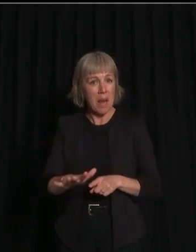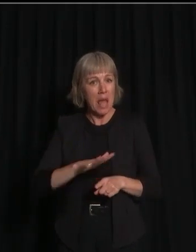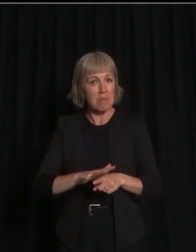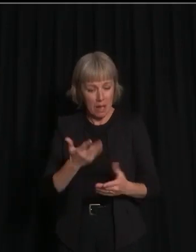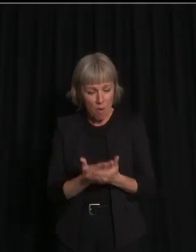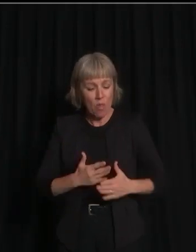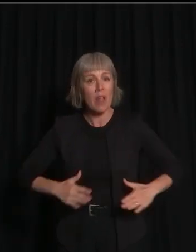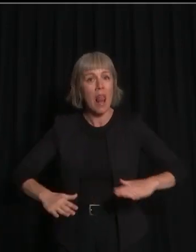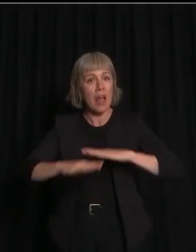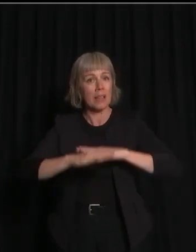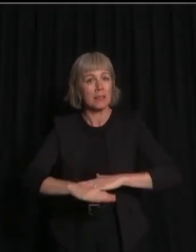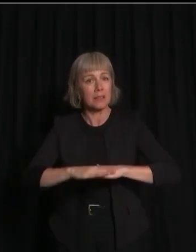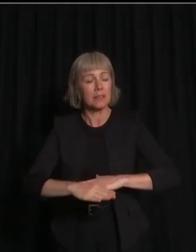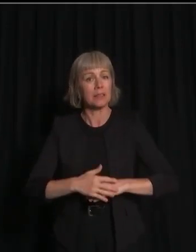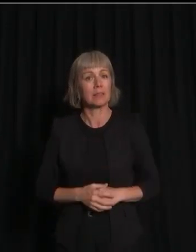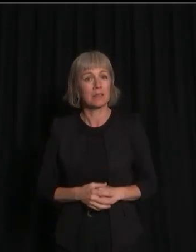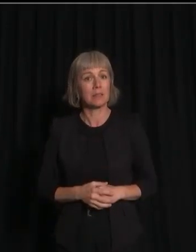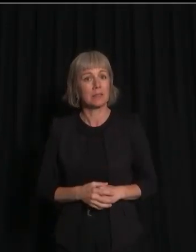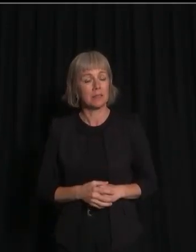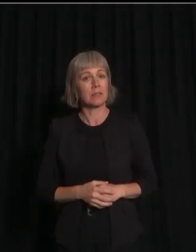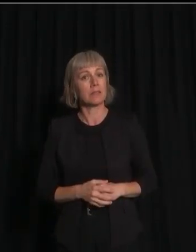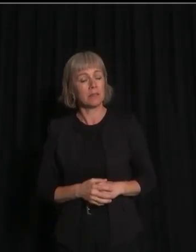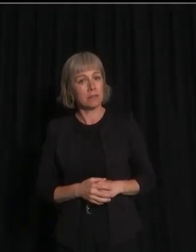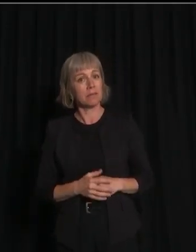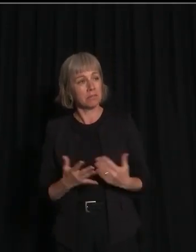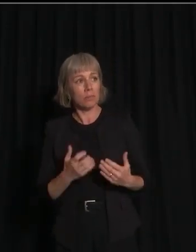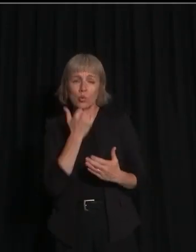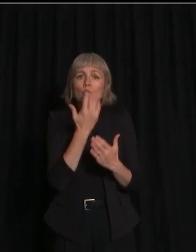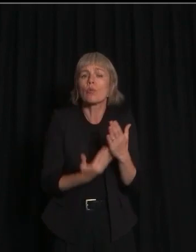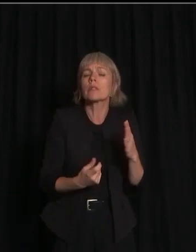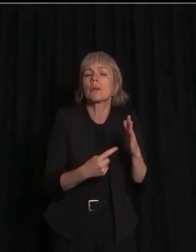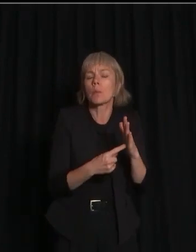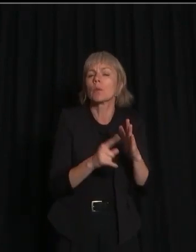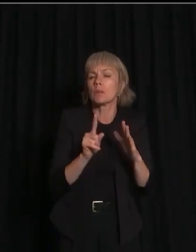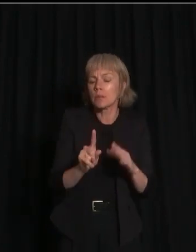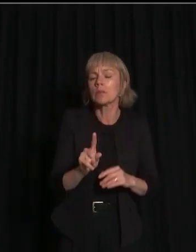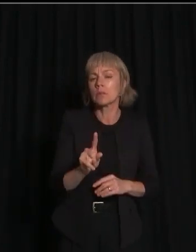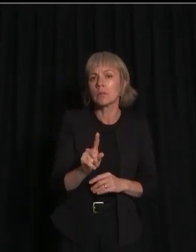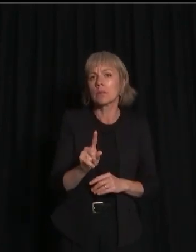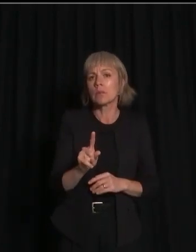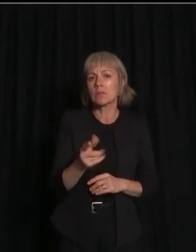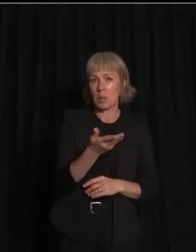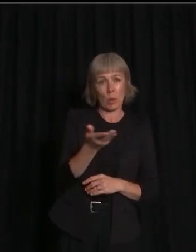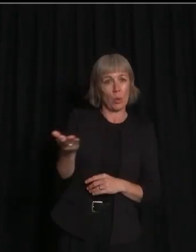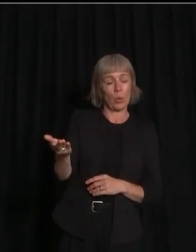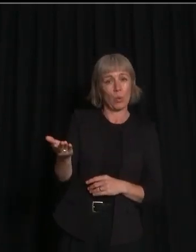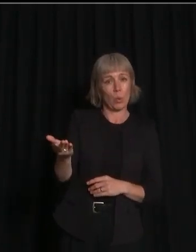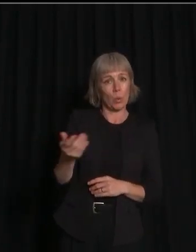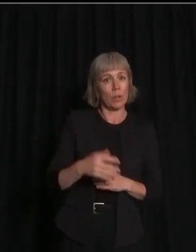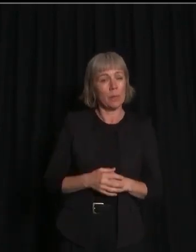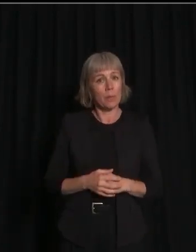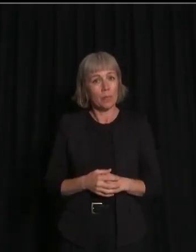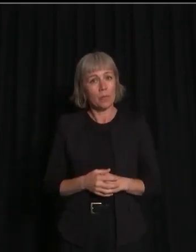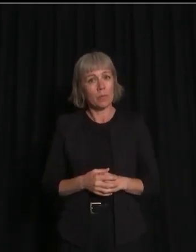I'm not discounting stories, but like, you guys, like, the people that continue to then